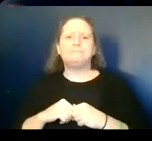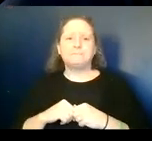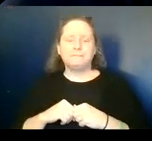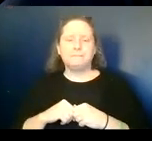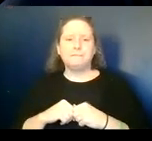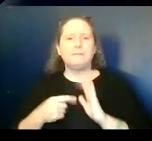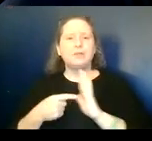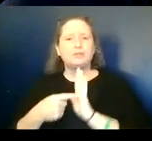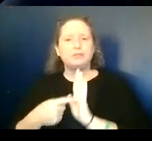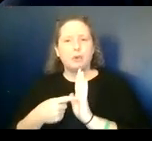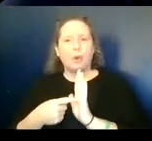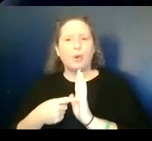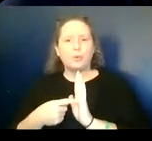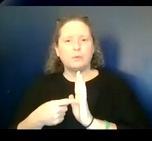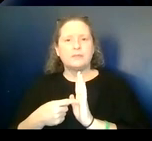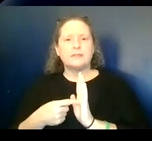shows